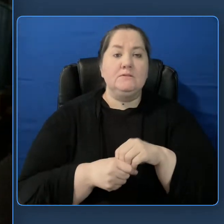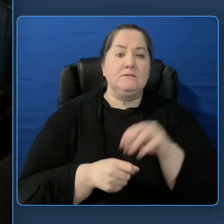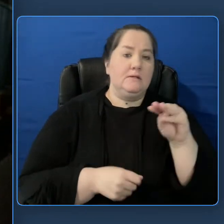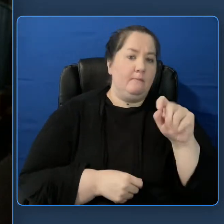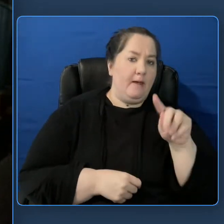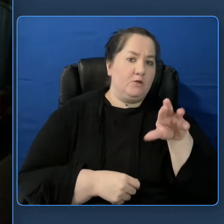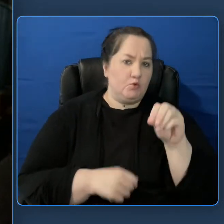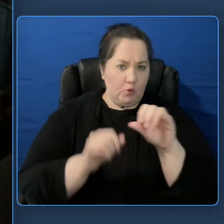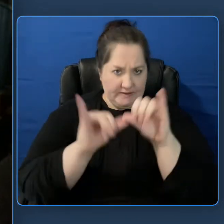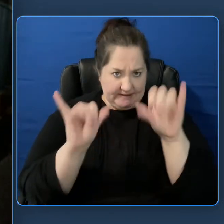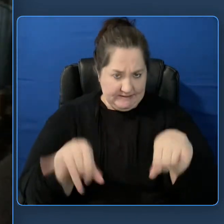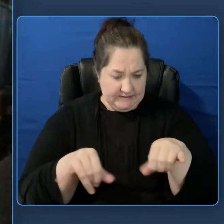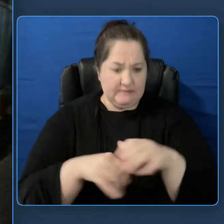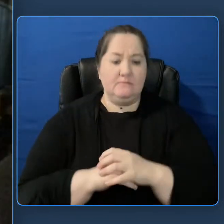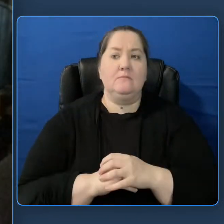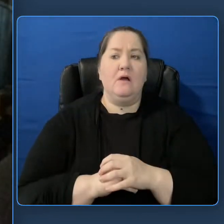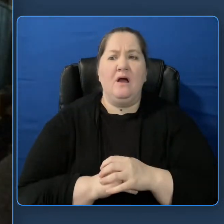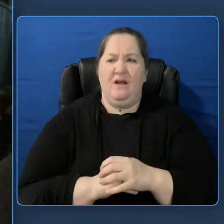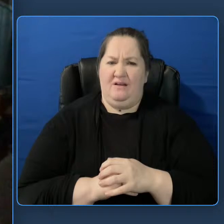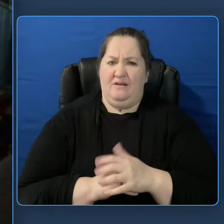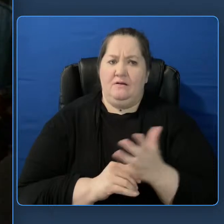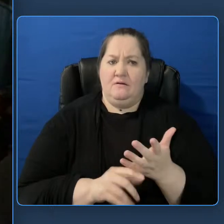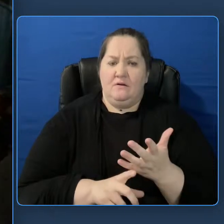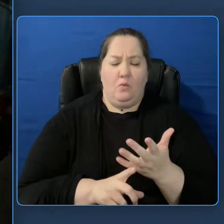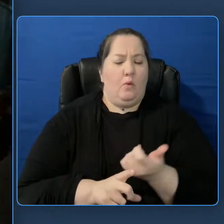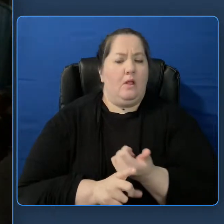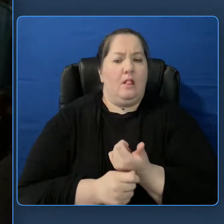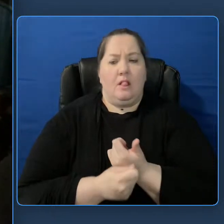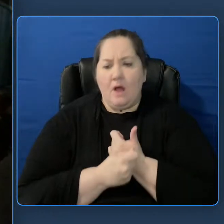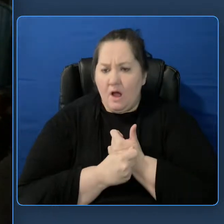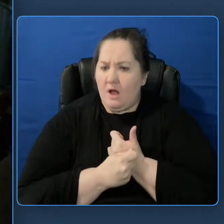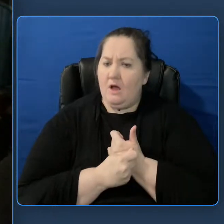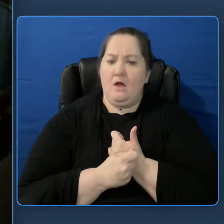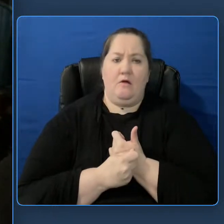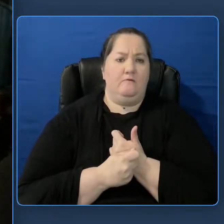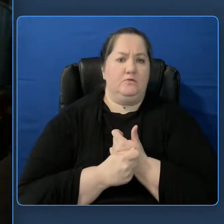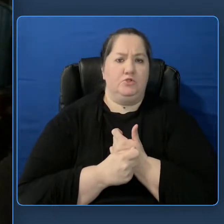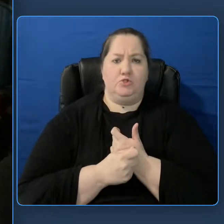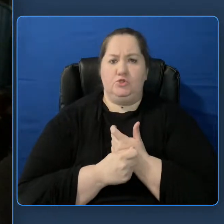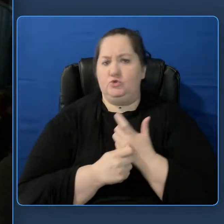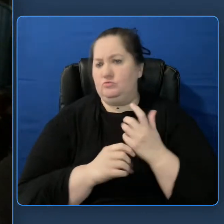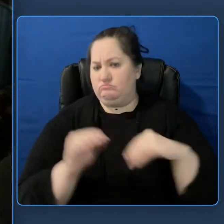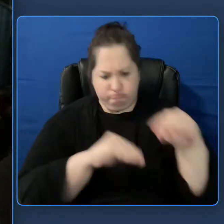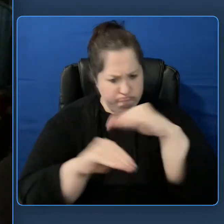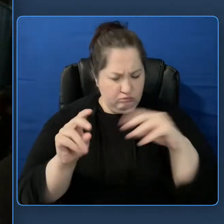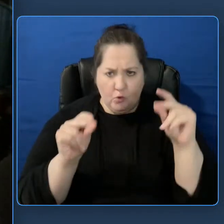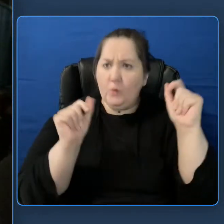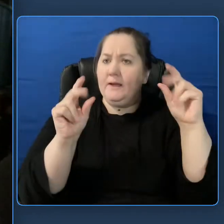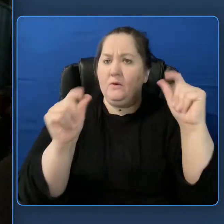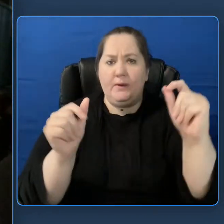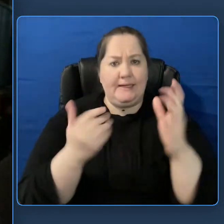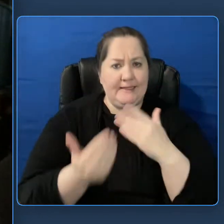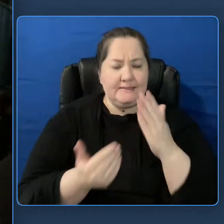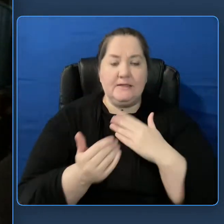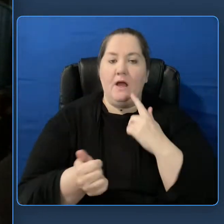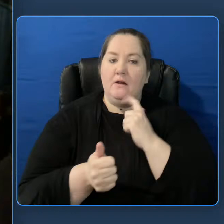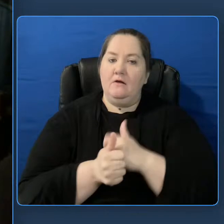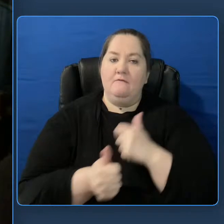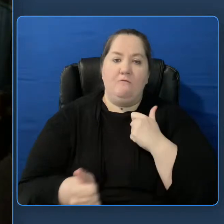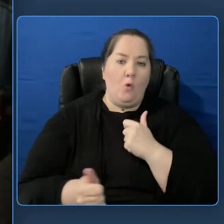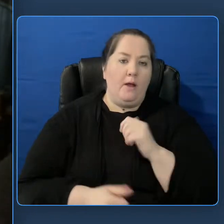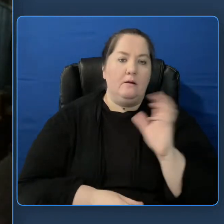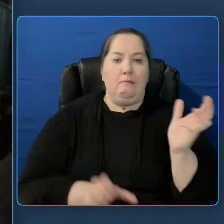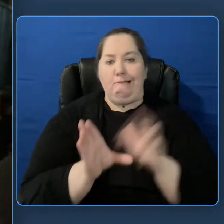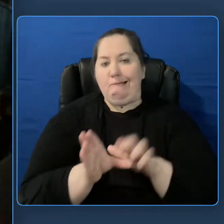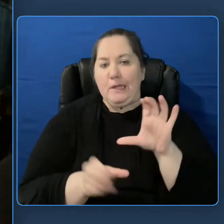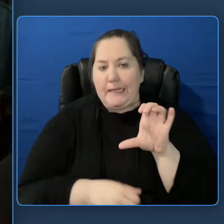metro system, because, we would love to be able to get around quickly and easily, especially in avoiding having to take